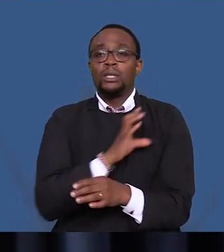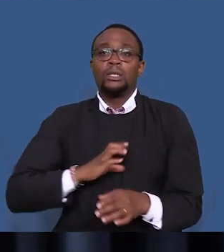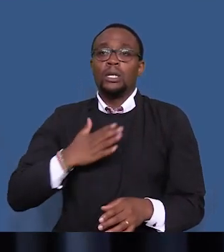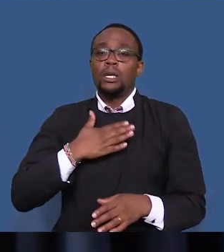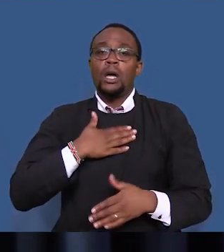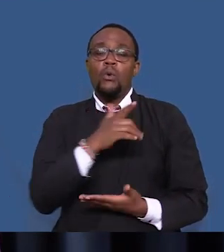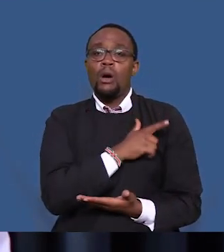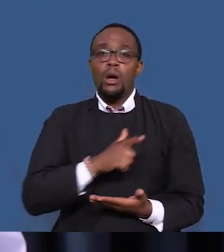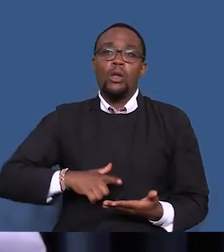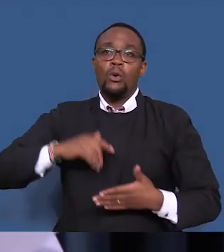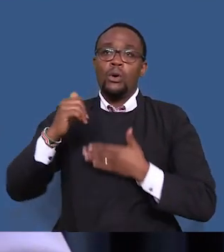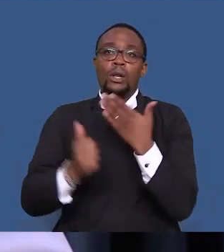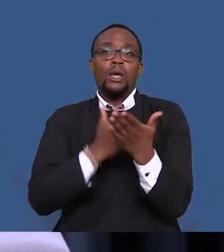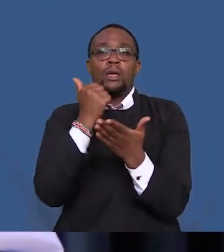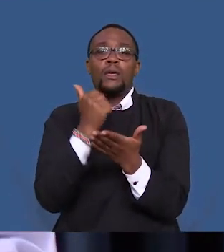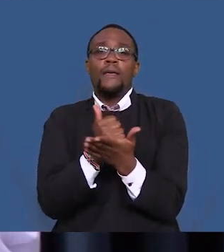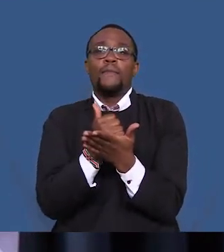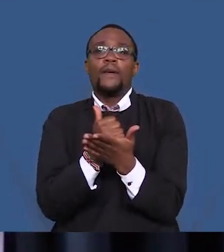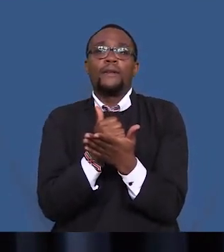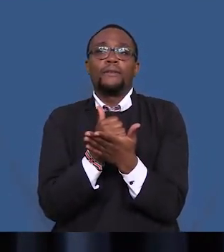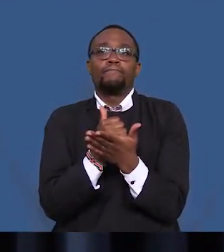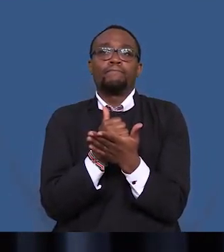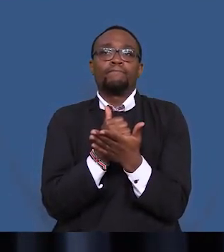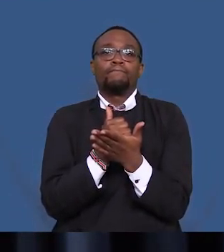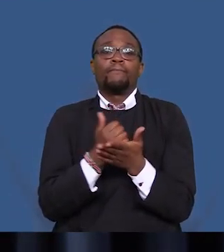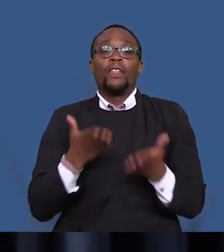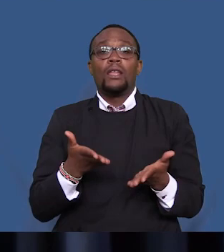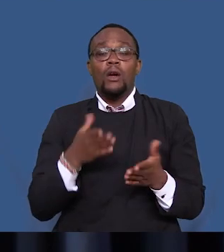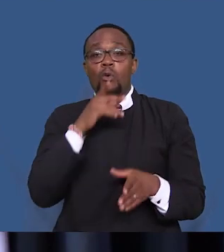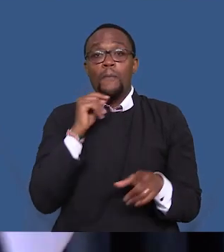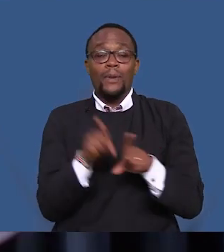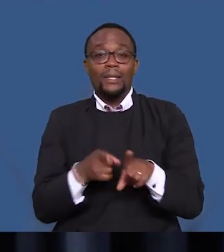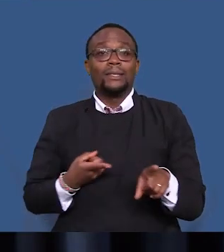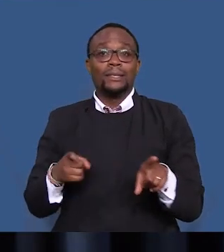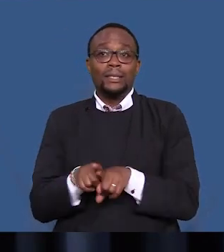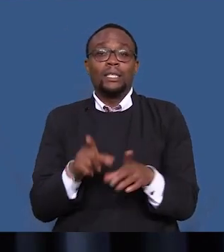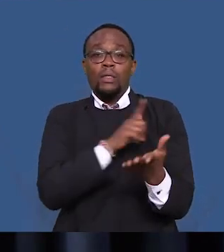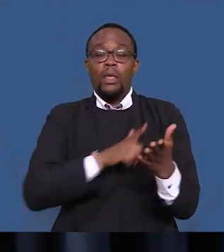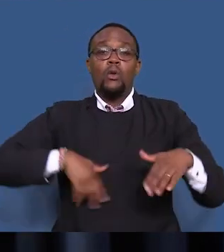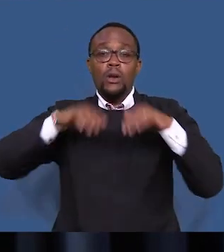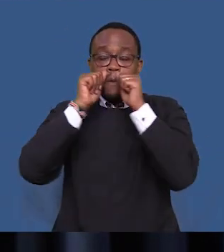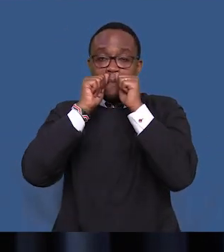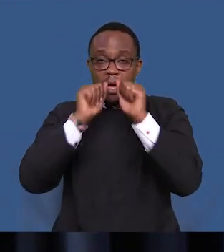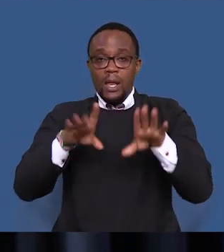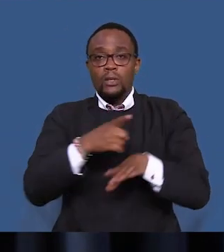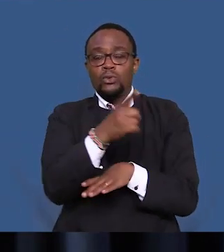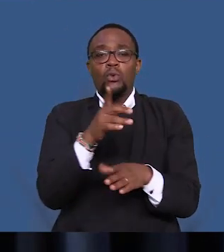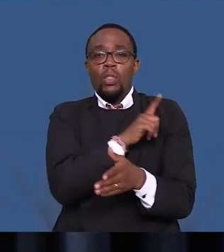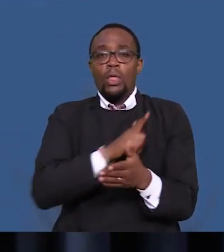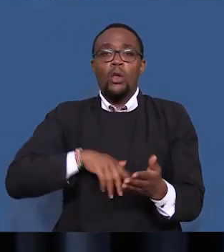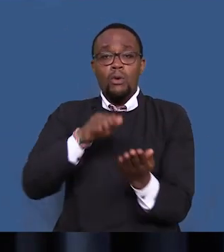Lord. Amen. And now, brothers and sisters, the Lord bless you, the Lord keep